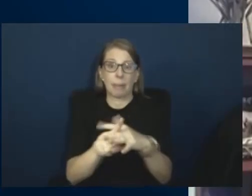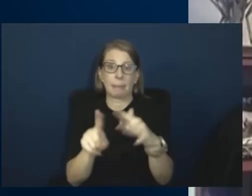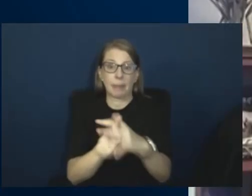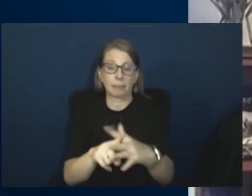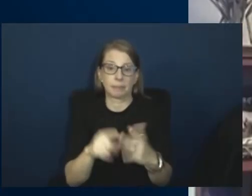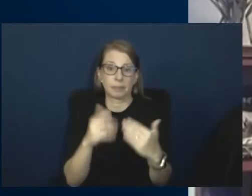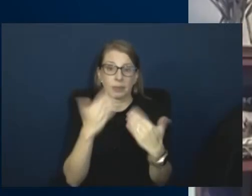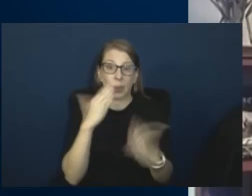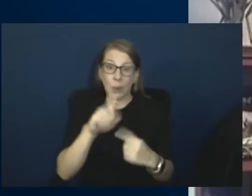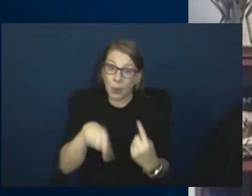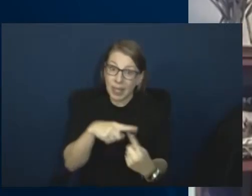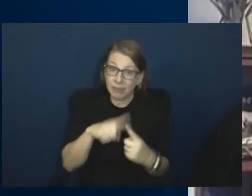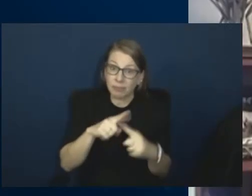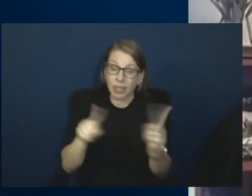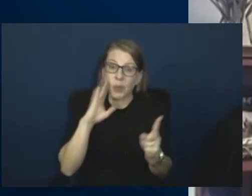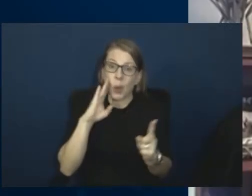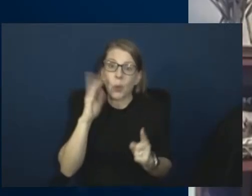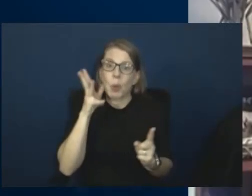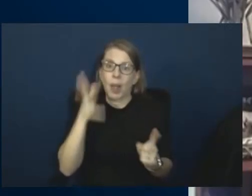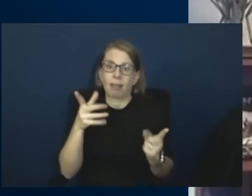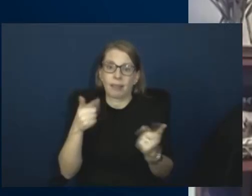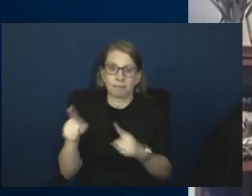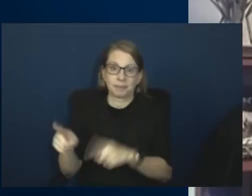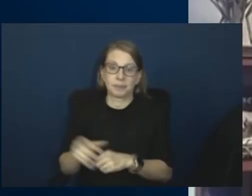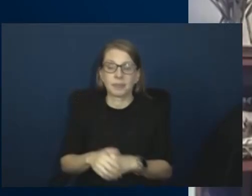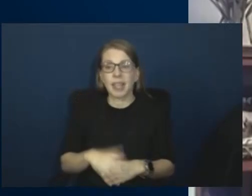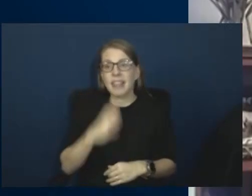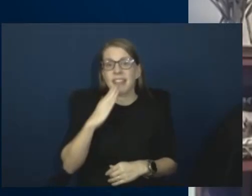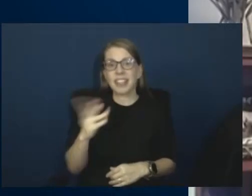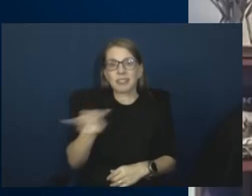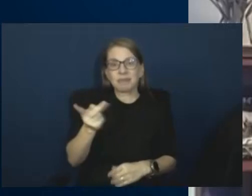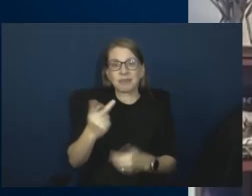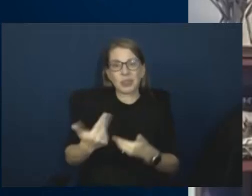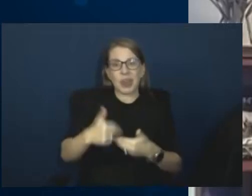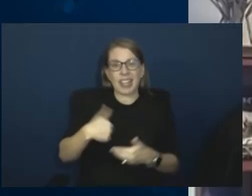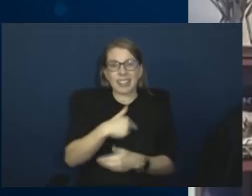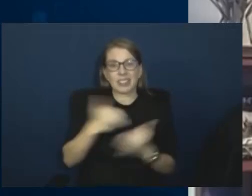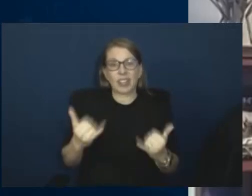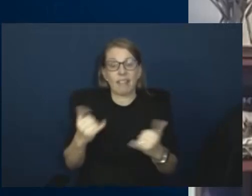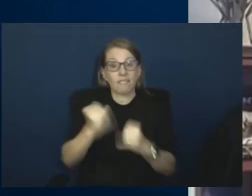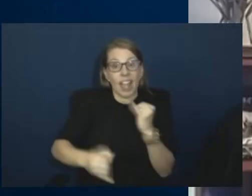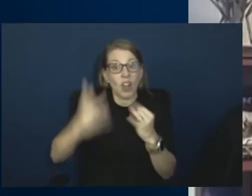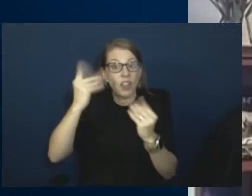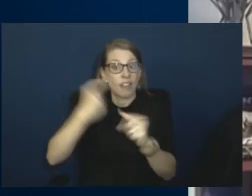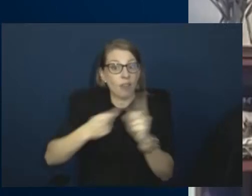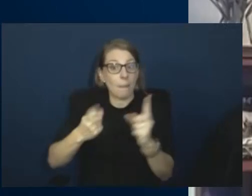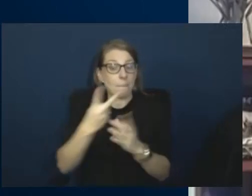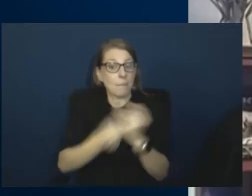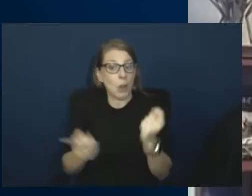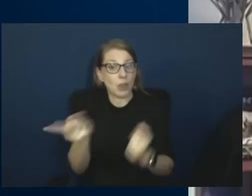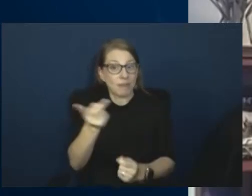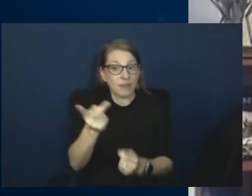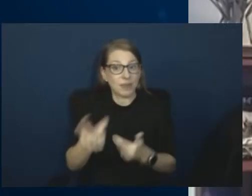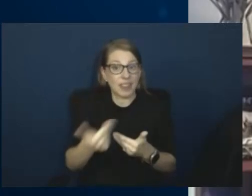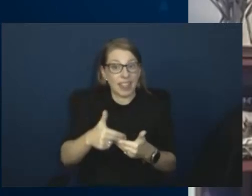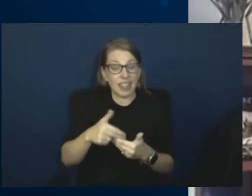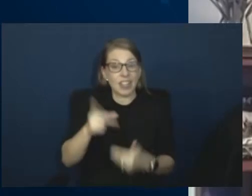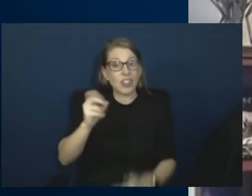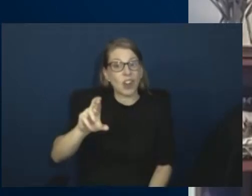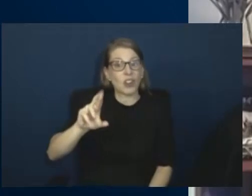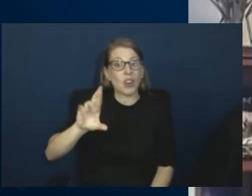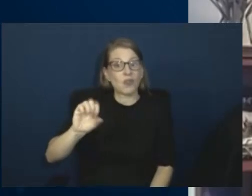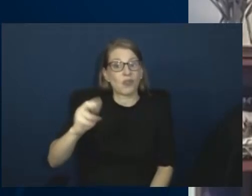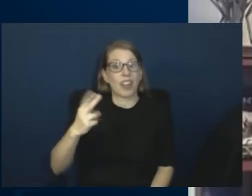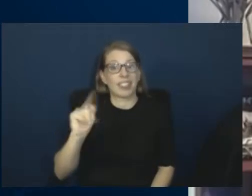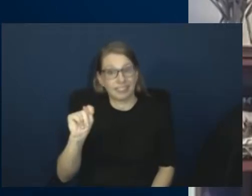Thank you so much for both of you joining us today. We're going to wrap up, but I want to get some final thoughts from both of our joining guests. Dr. Richt, I'll go ahead and let you start.